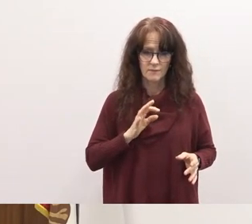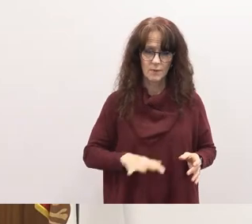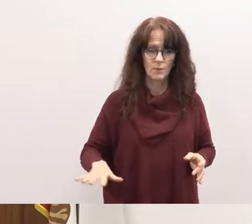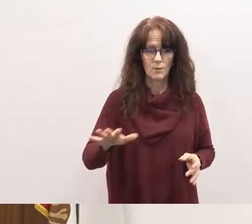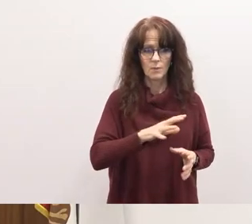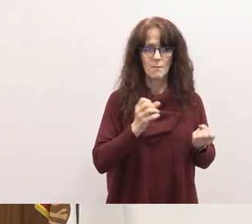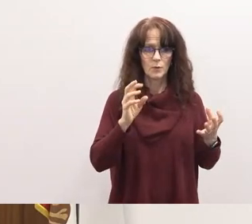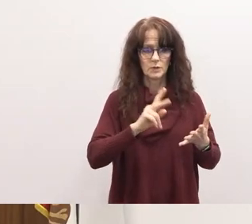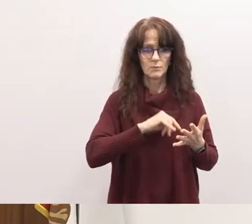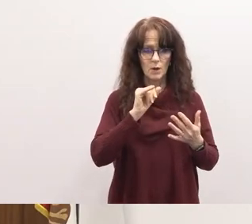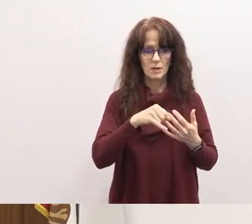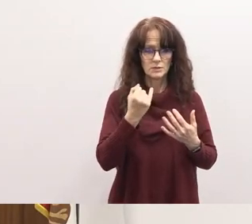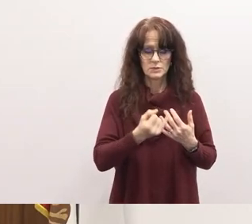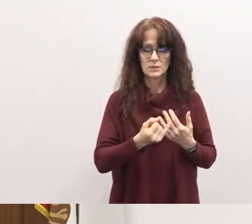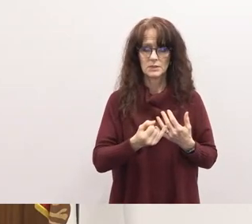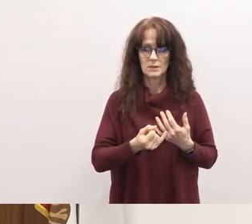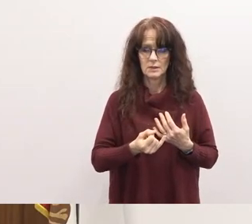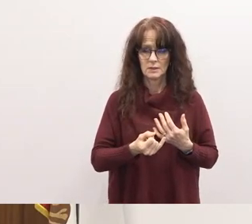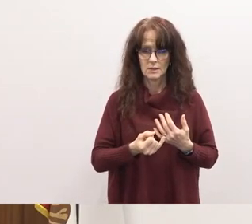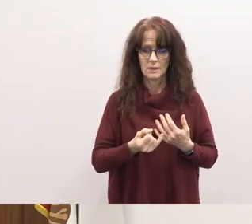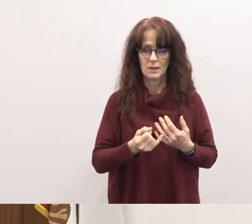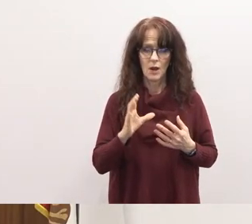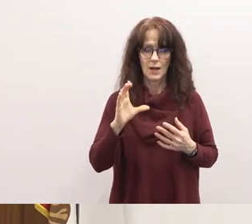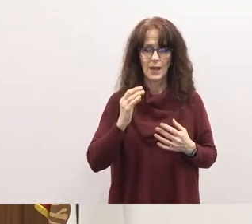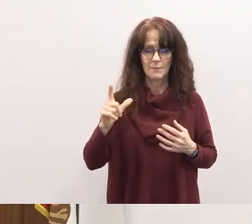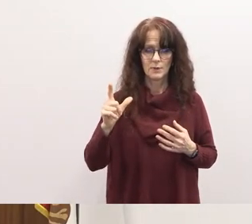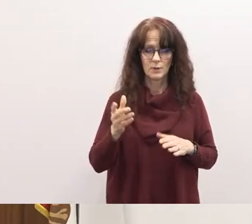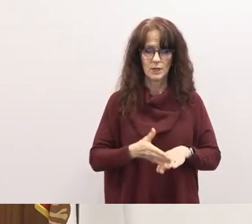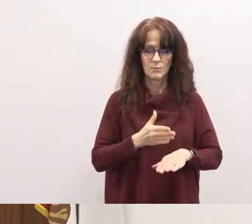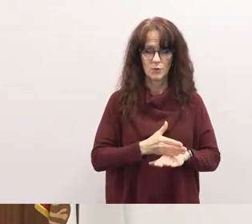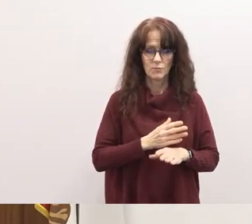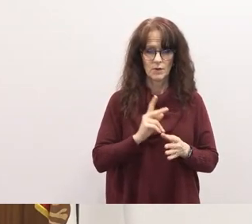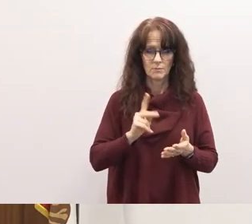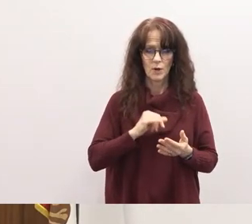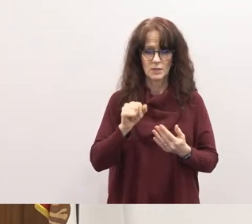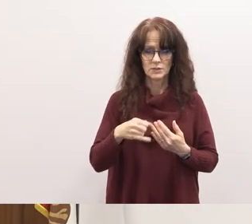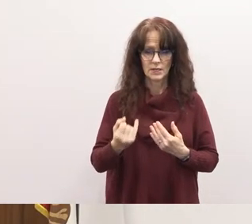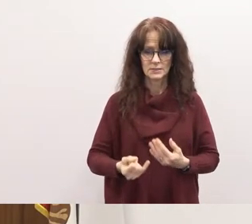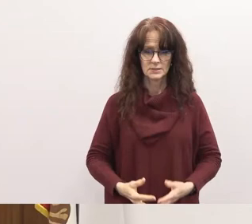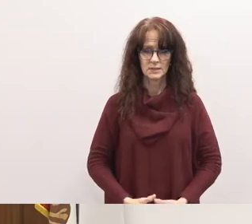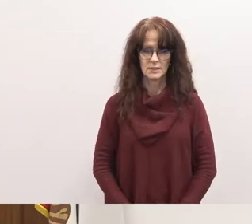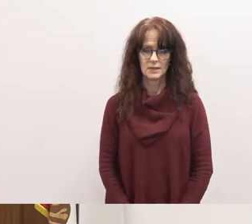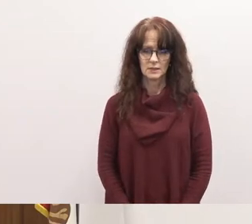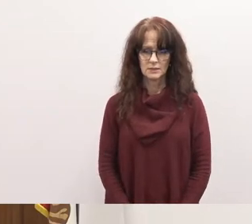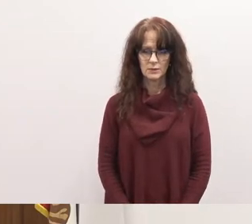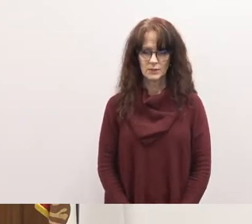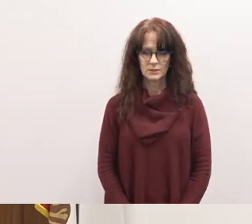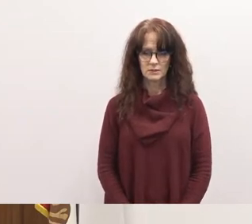multiple projects we embark on via our capital improvement projects.